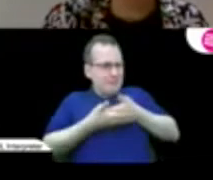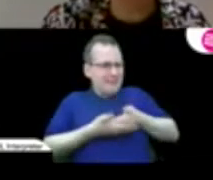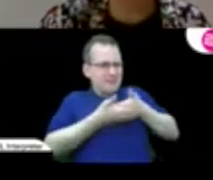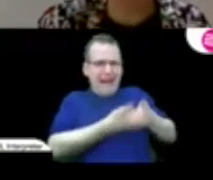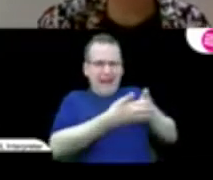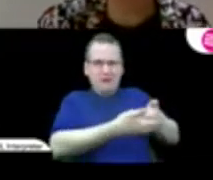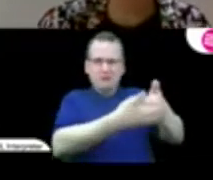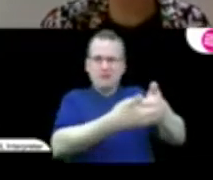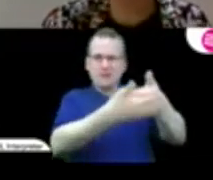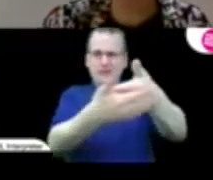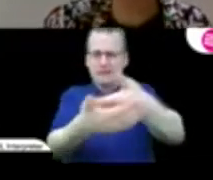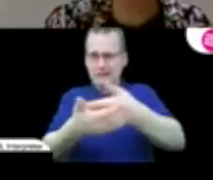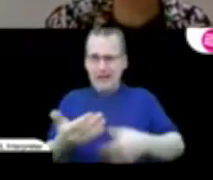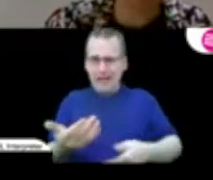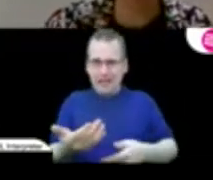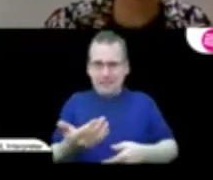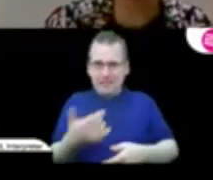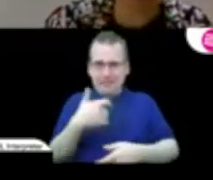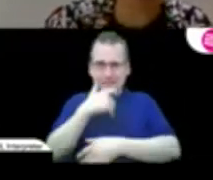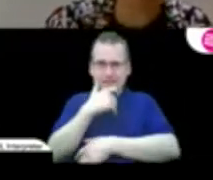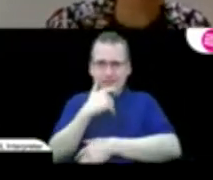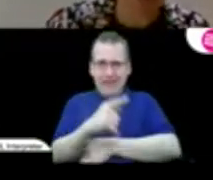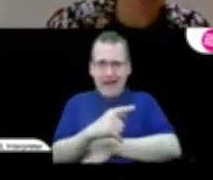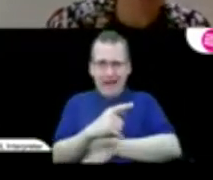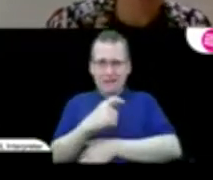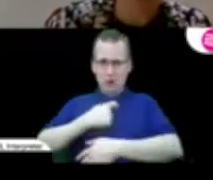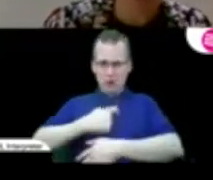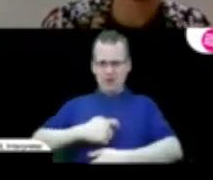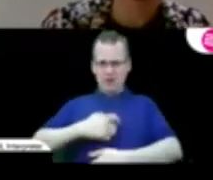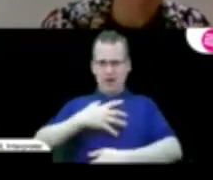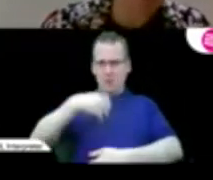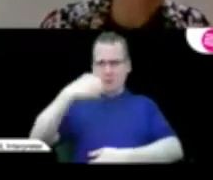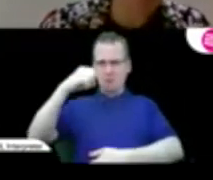just so horrifically dehumanising.